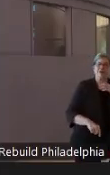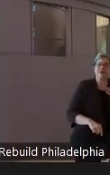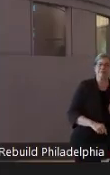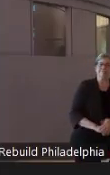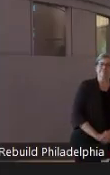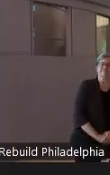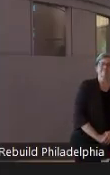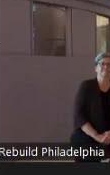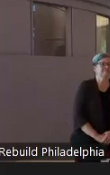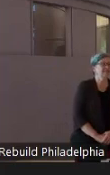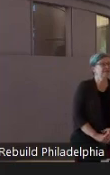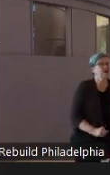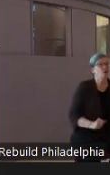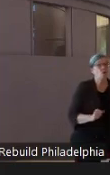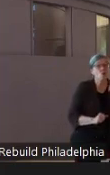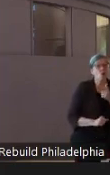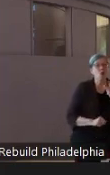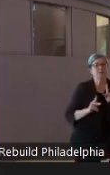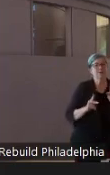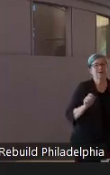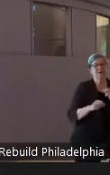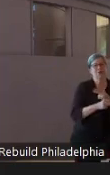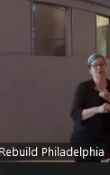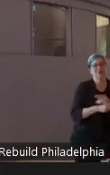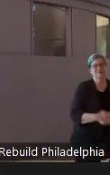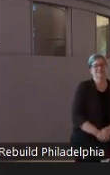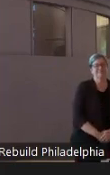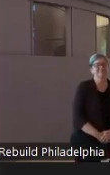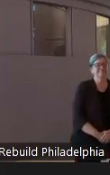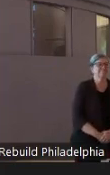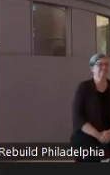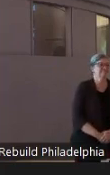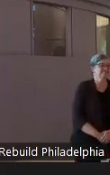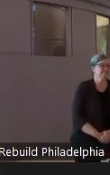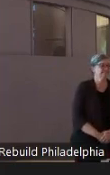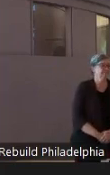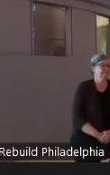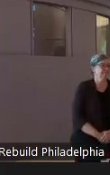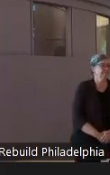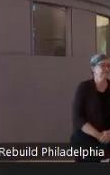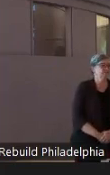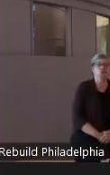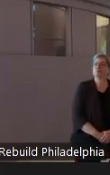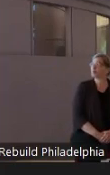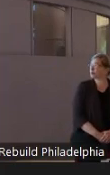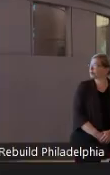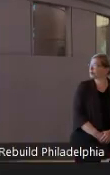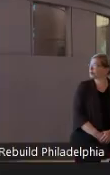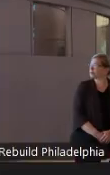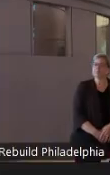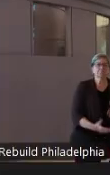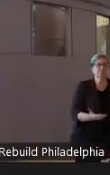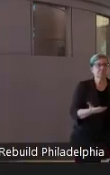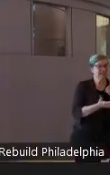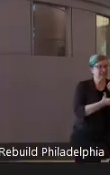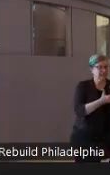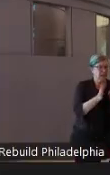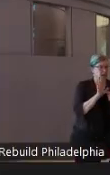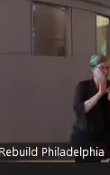that all folks can use. The design presented